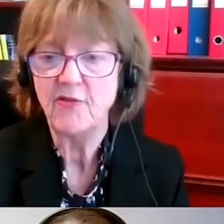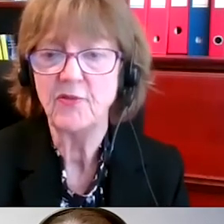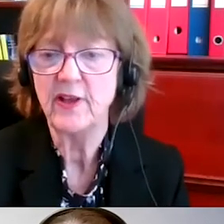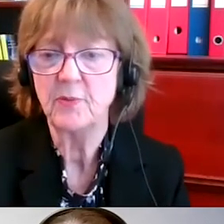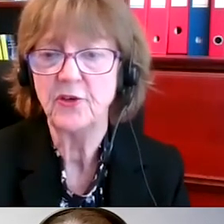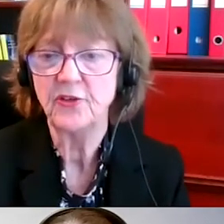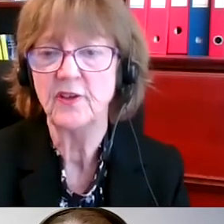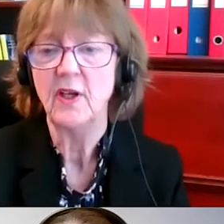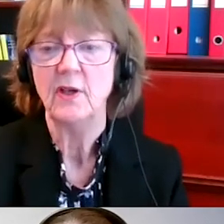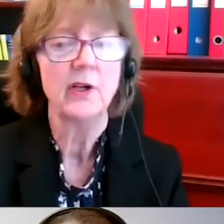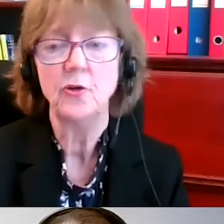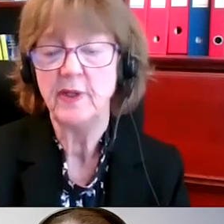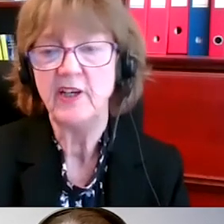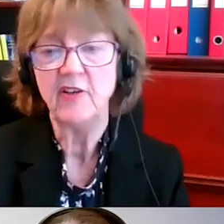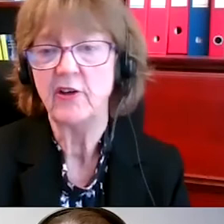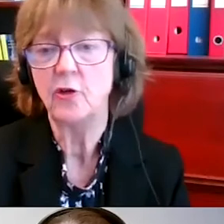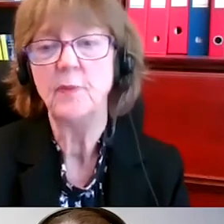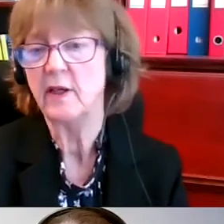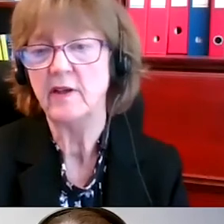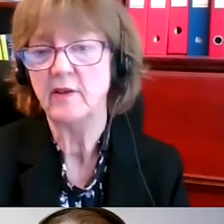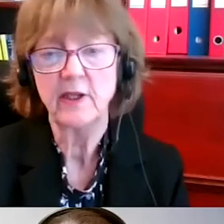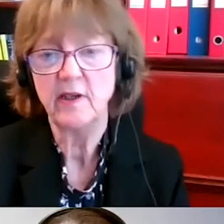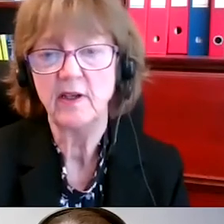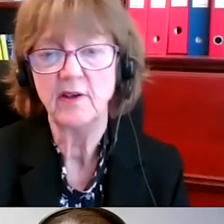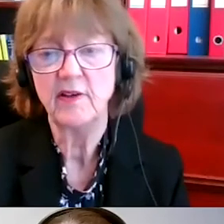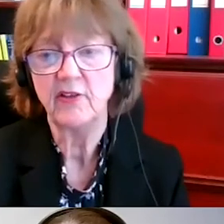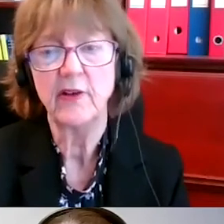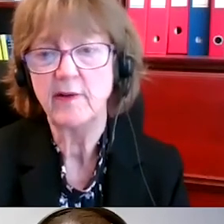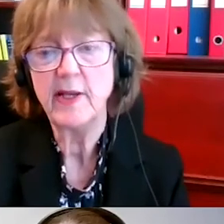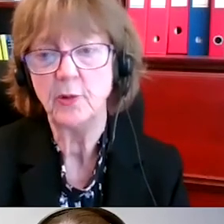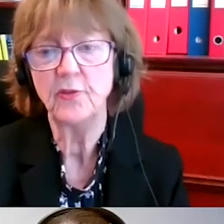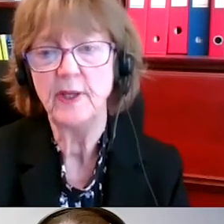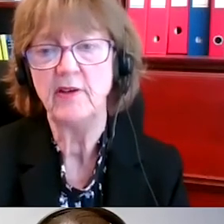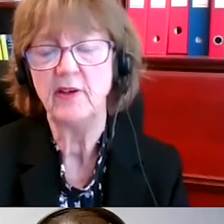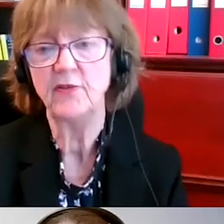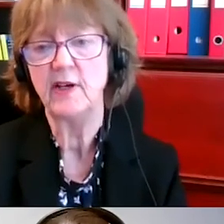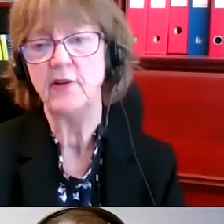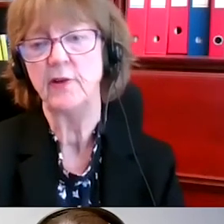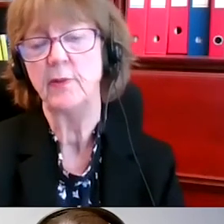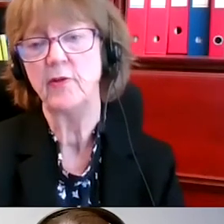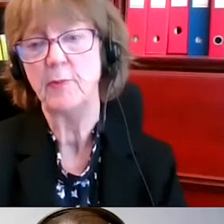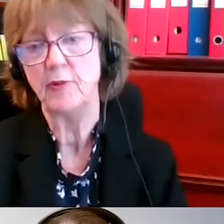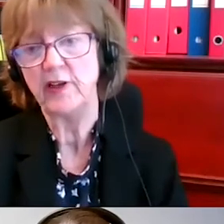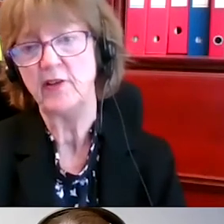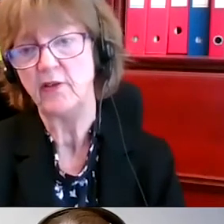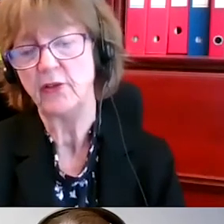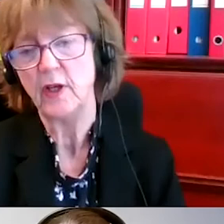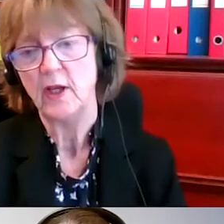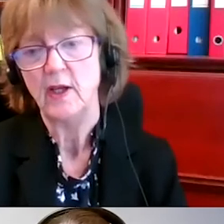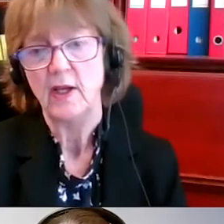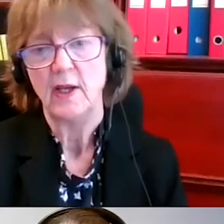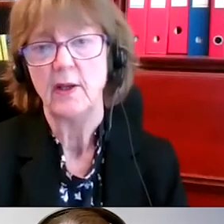feels safe with that person. It could be a teacher, it could be a kindergarten teacher. There are many possibilities of various